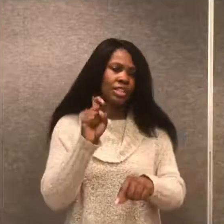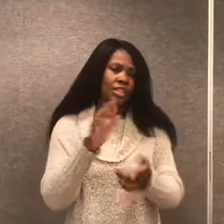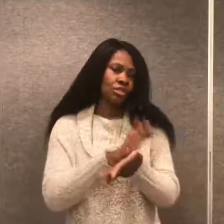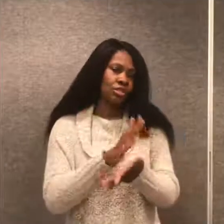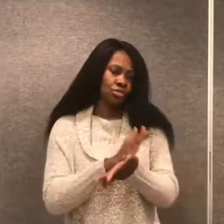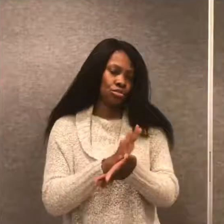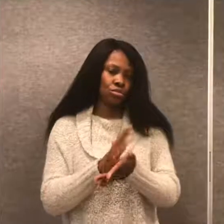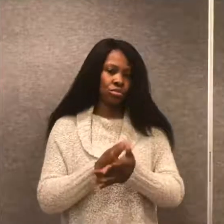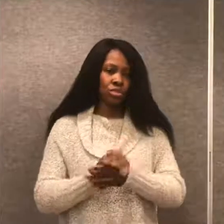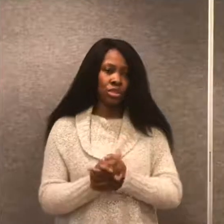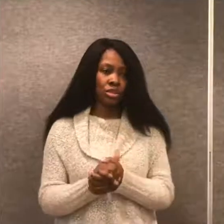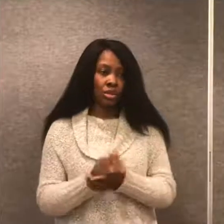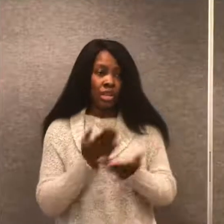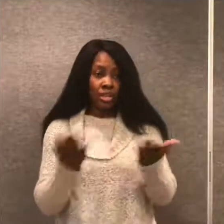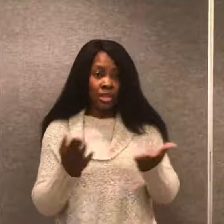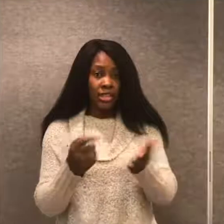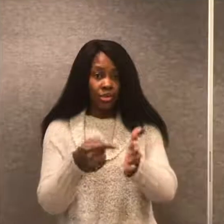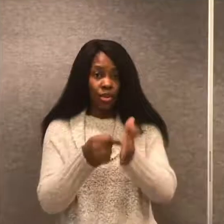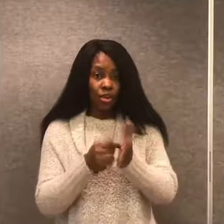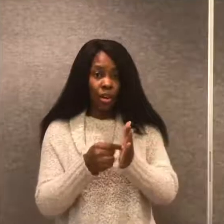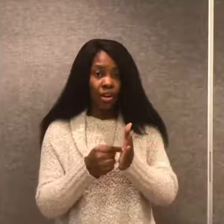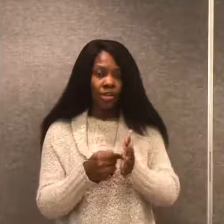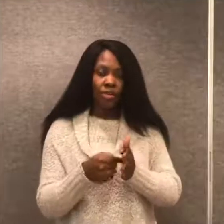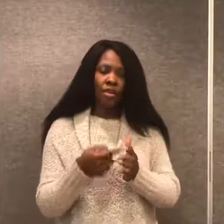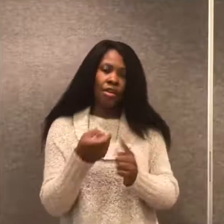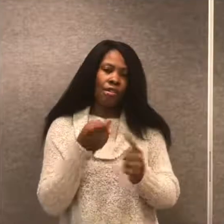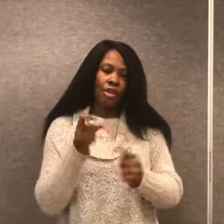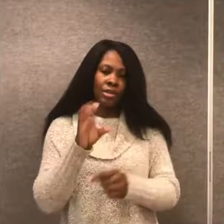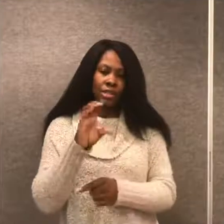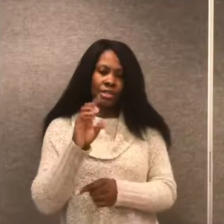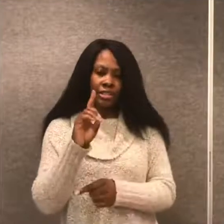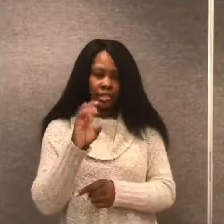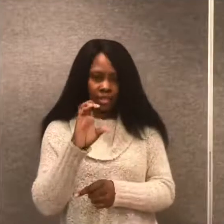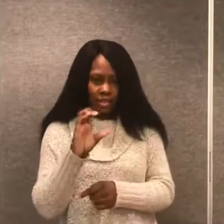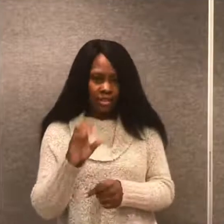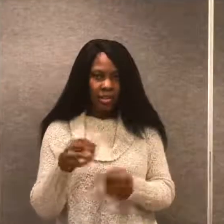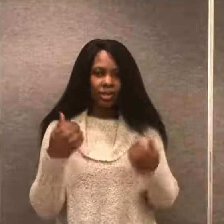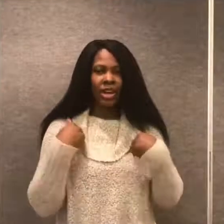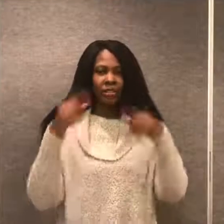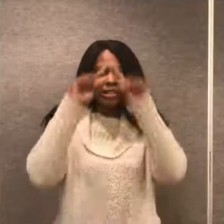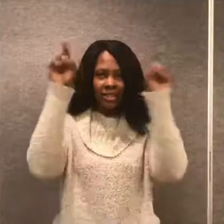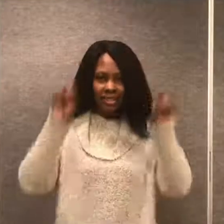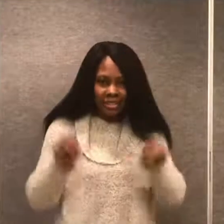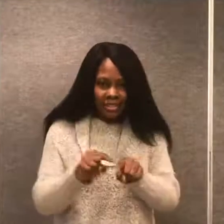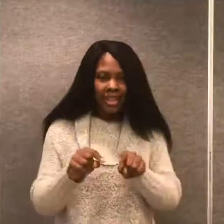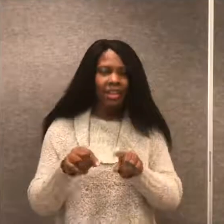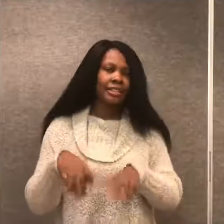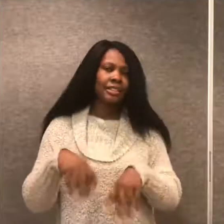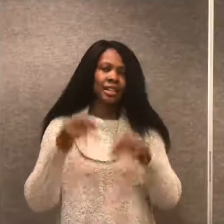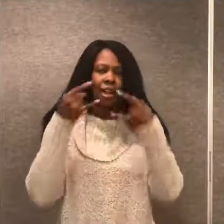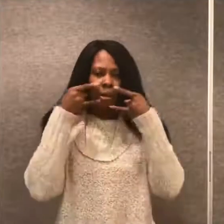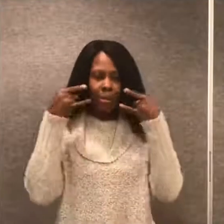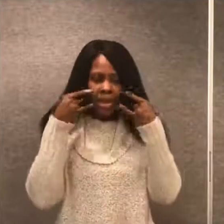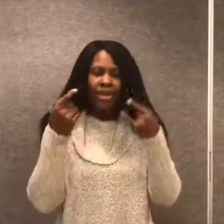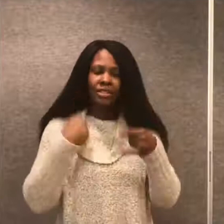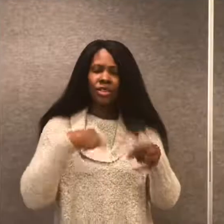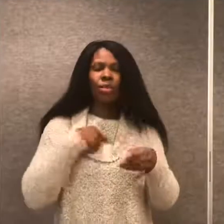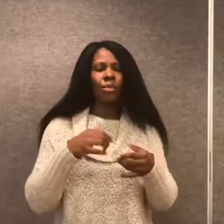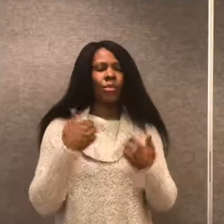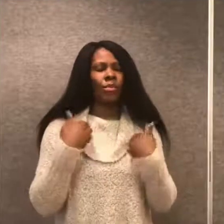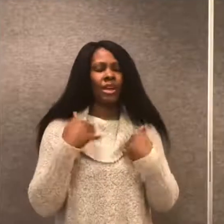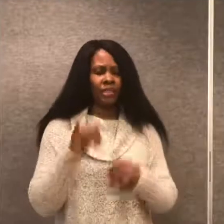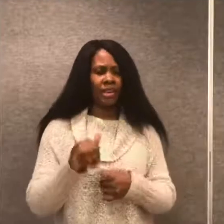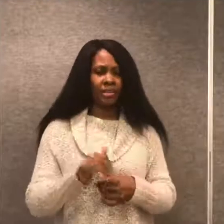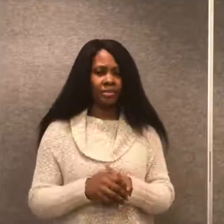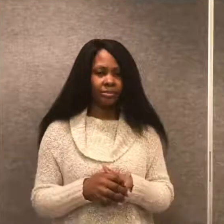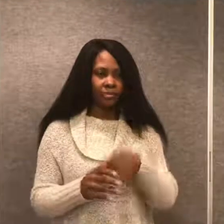are mandated by CDC when it comes to masks, hand sanitizer, signage, all that stuff is in place, sir. Listen, we know how